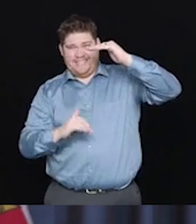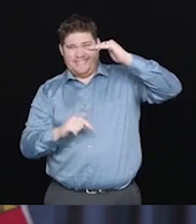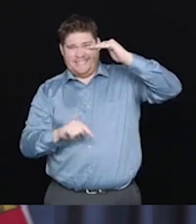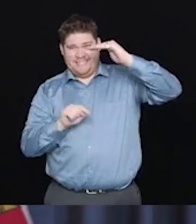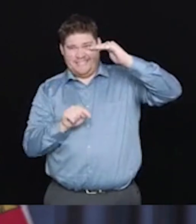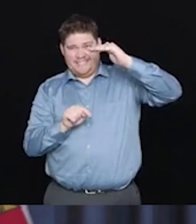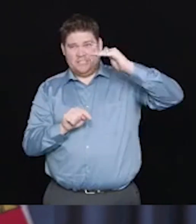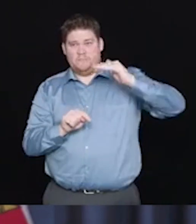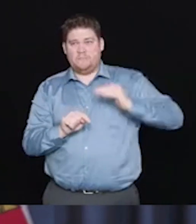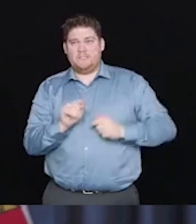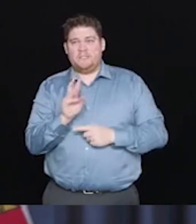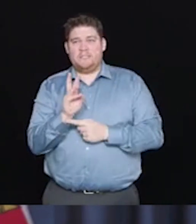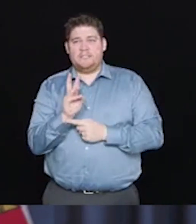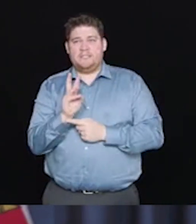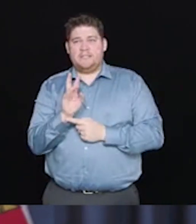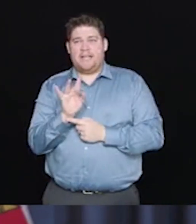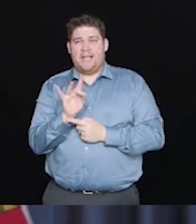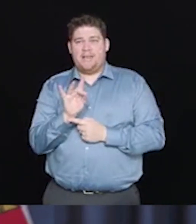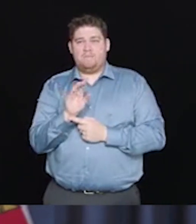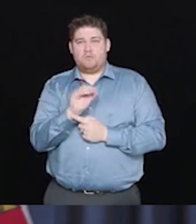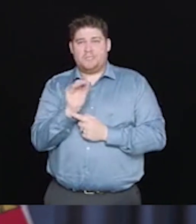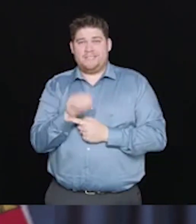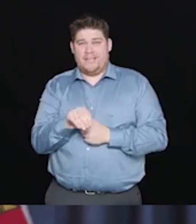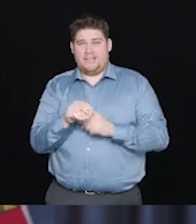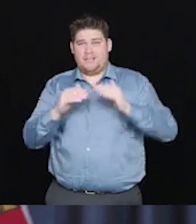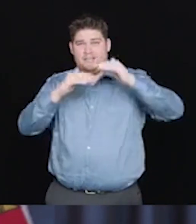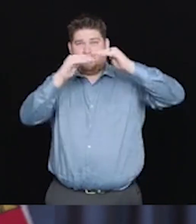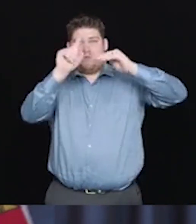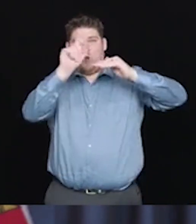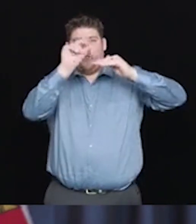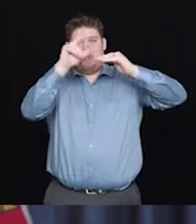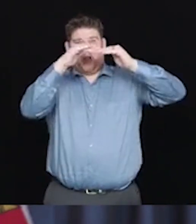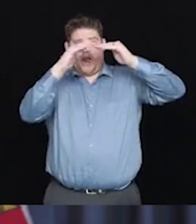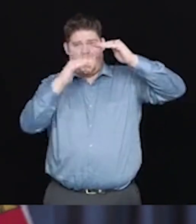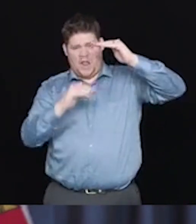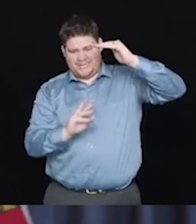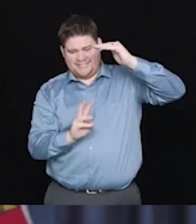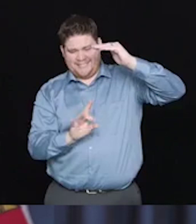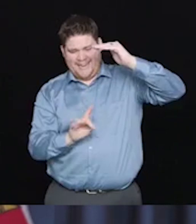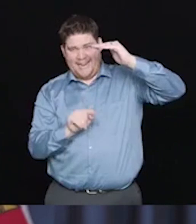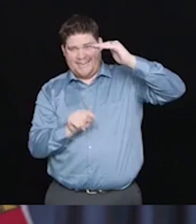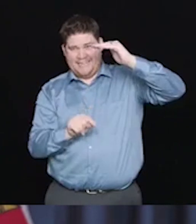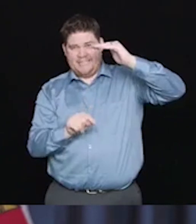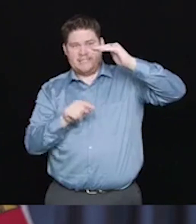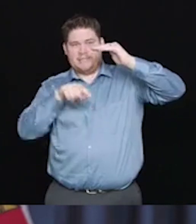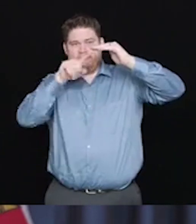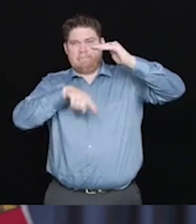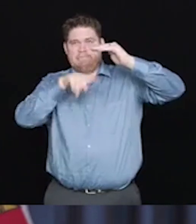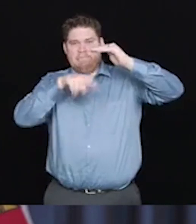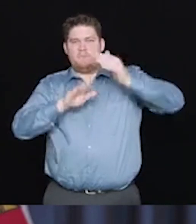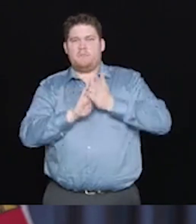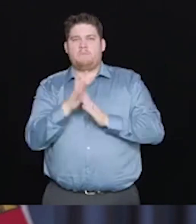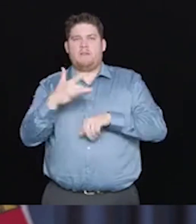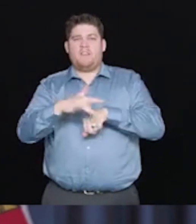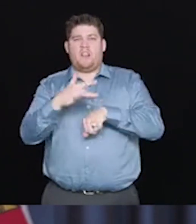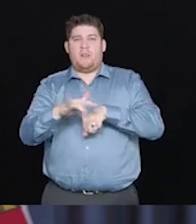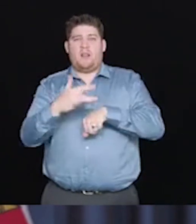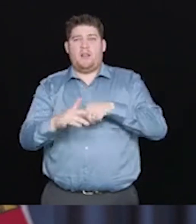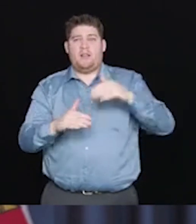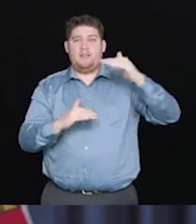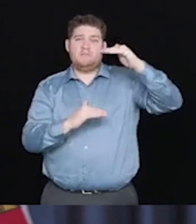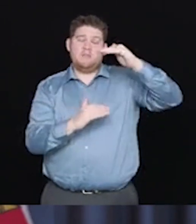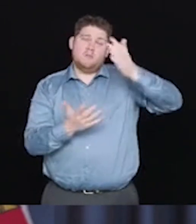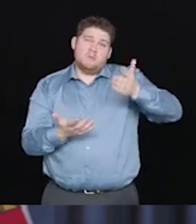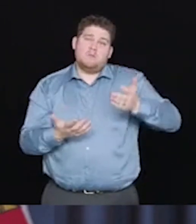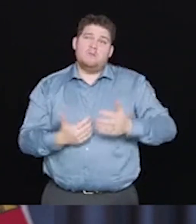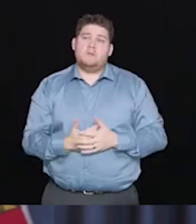not without consequences. And obviously, we're preparing, hoping for that day that will come when we'll be able to restore those surgeries and get